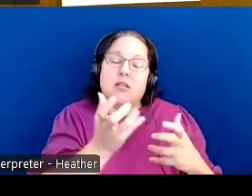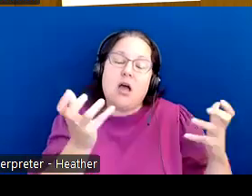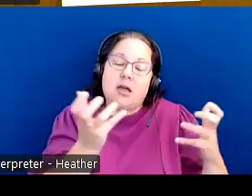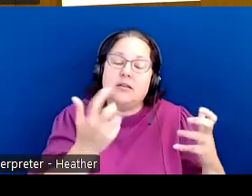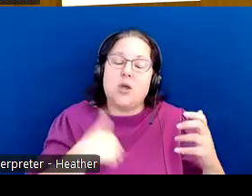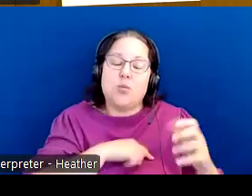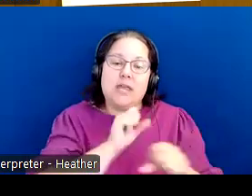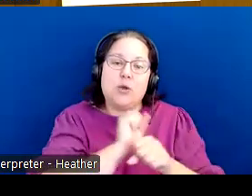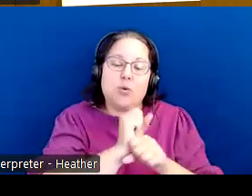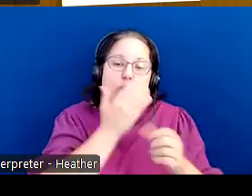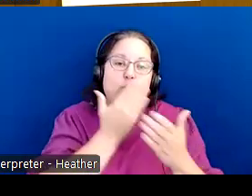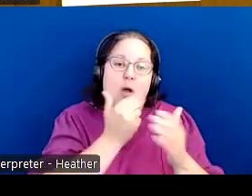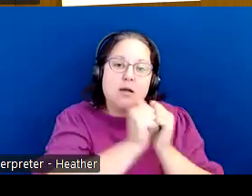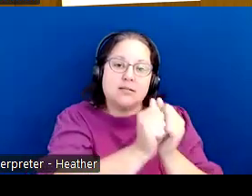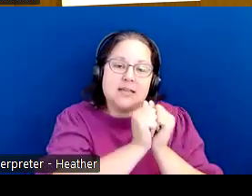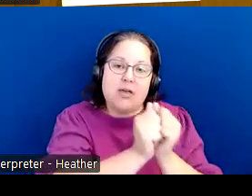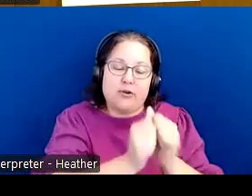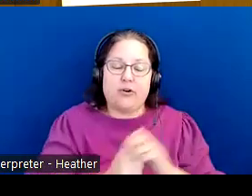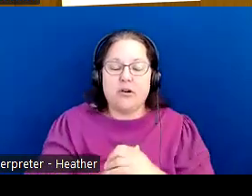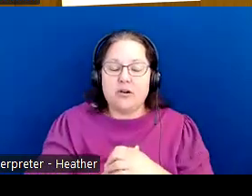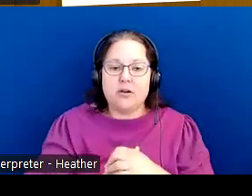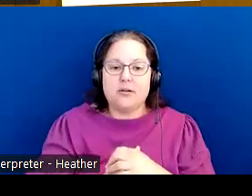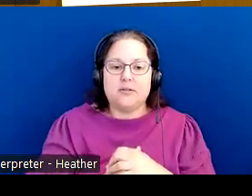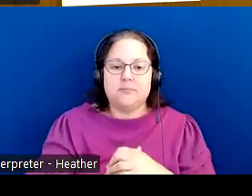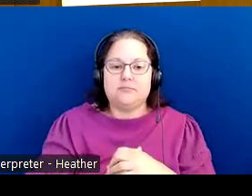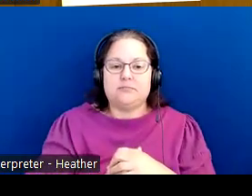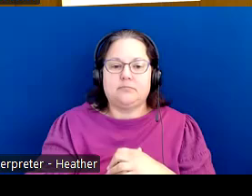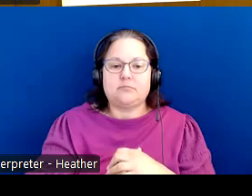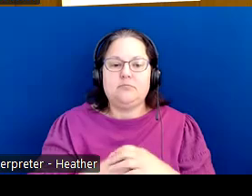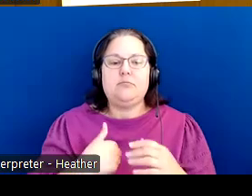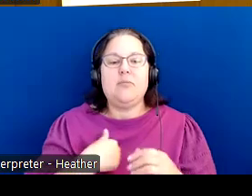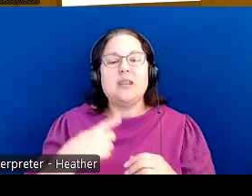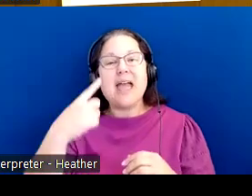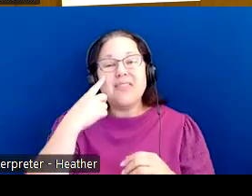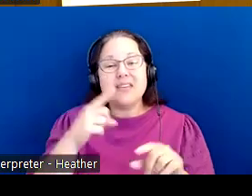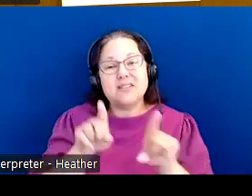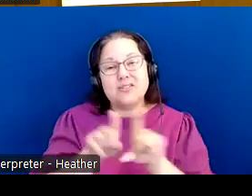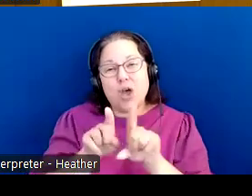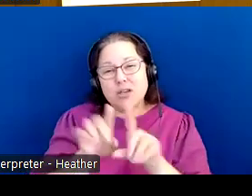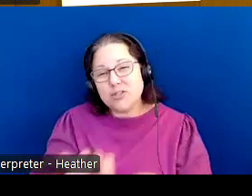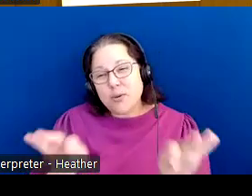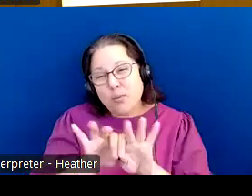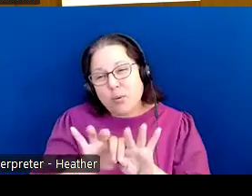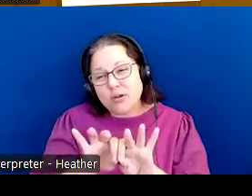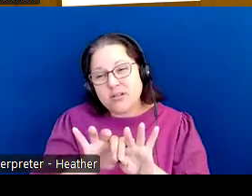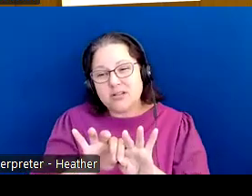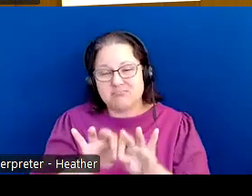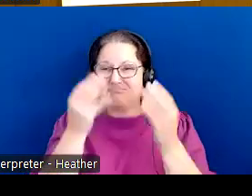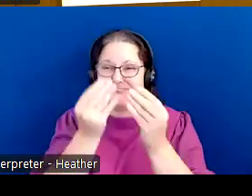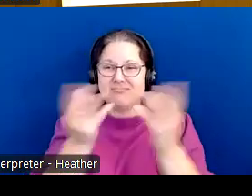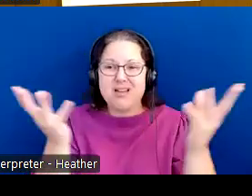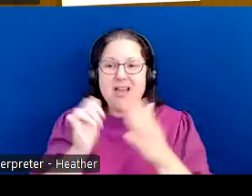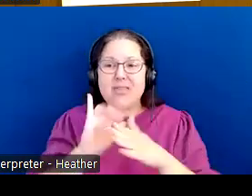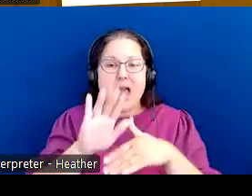work really well and really closely together. I think it's also important just to acknowledge that all